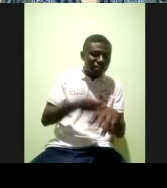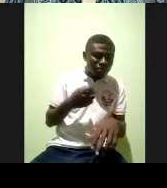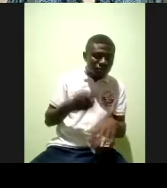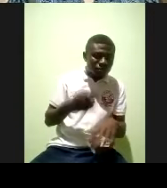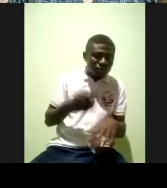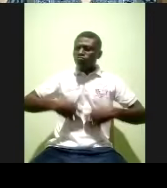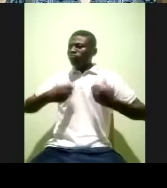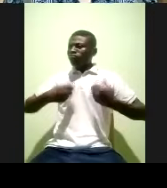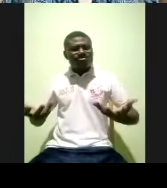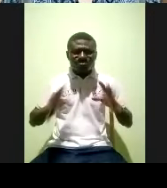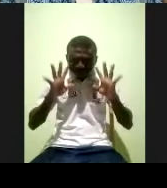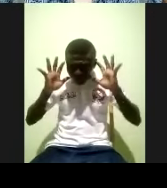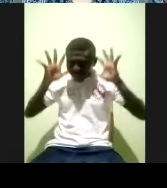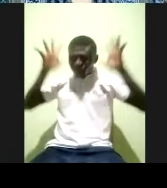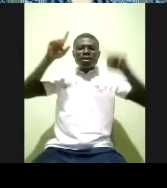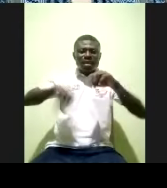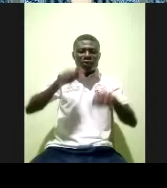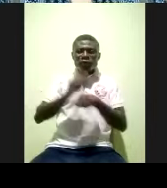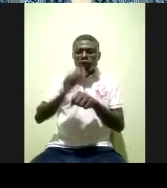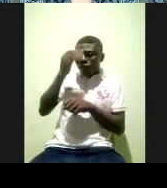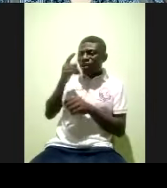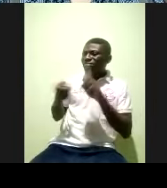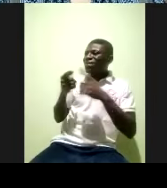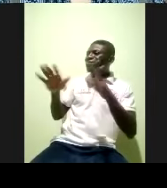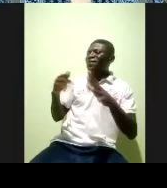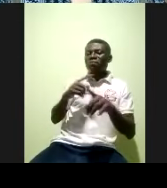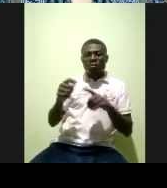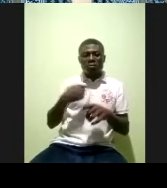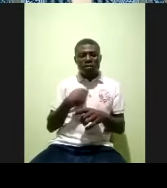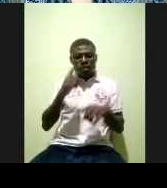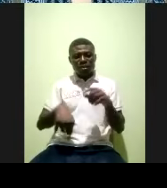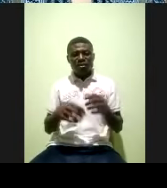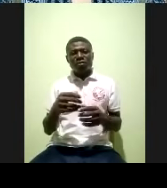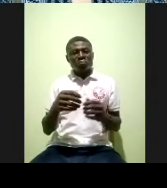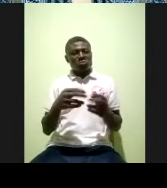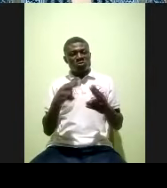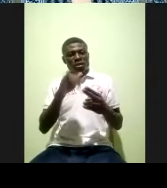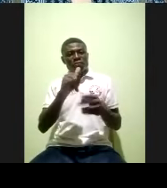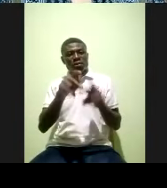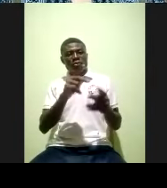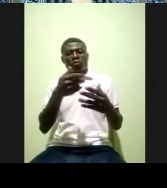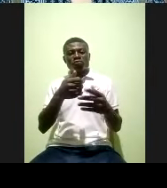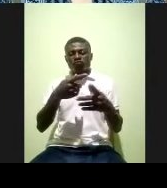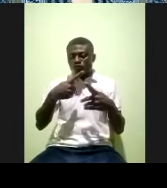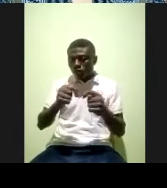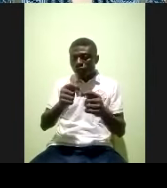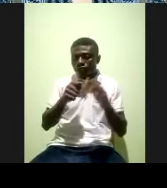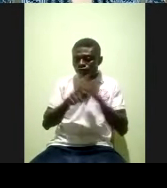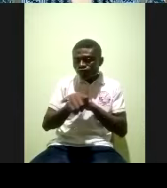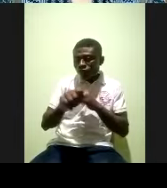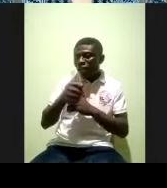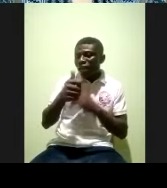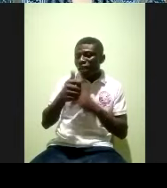or sad. Some dyslexic people try to hide their difficulties because they are worried about what others will think of